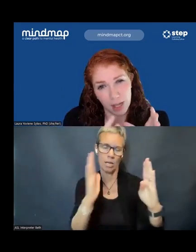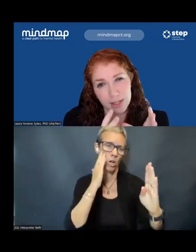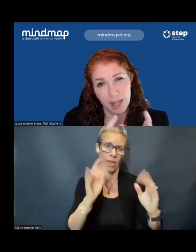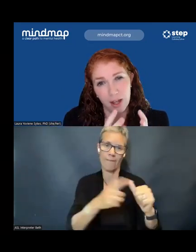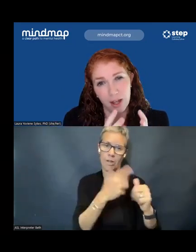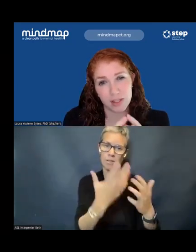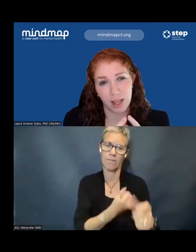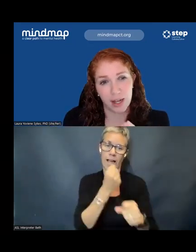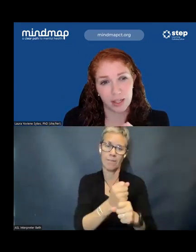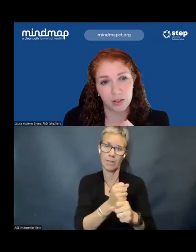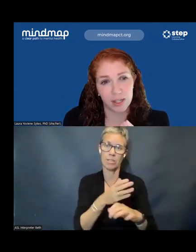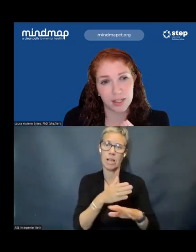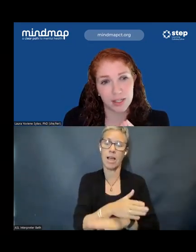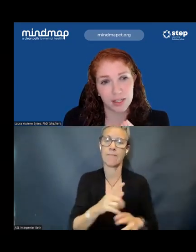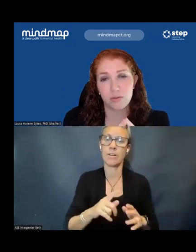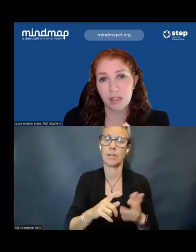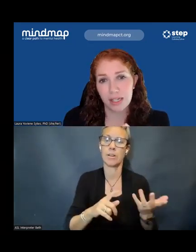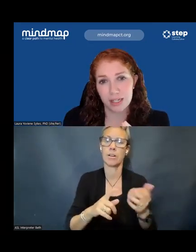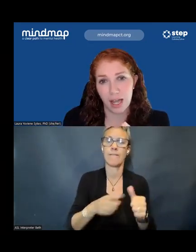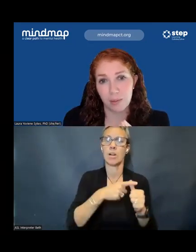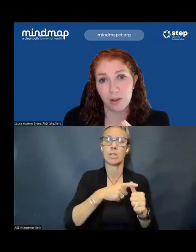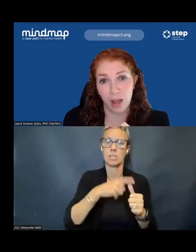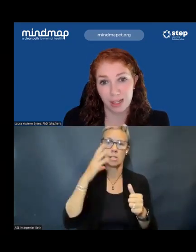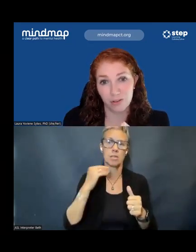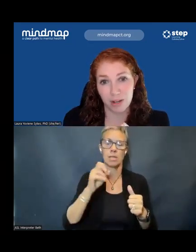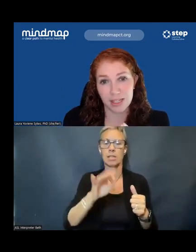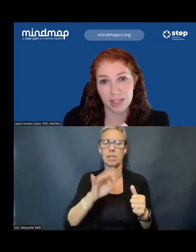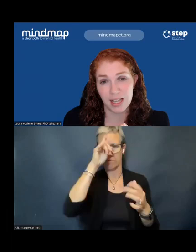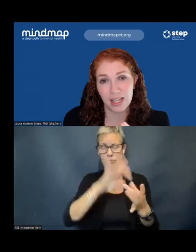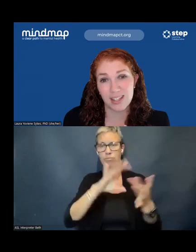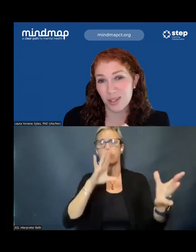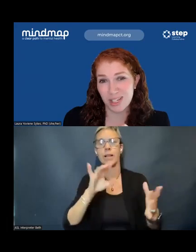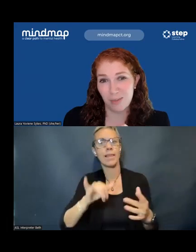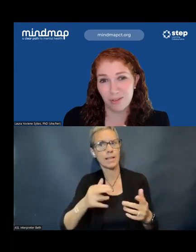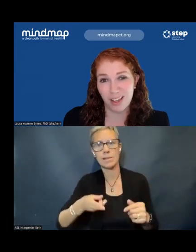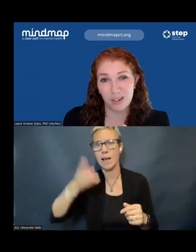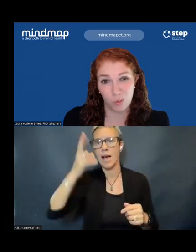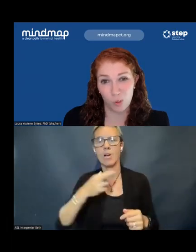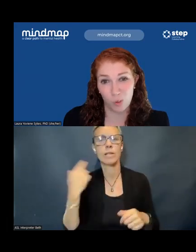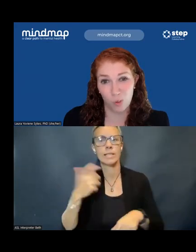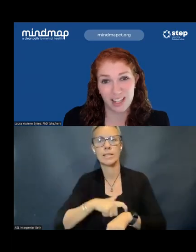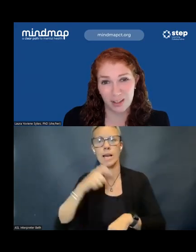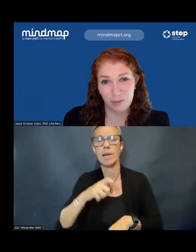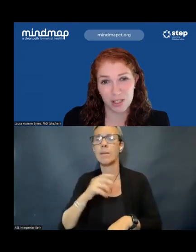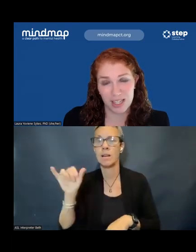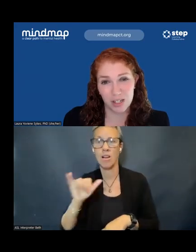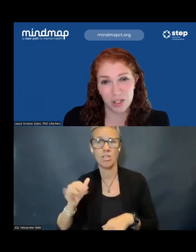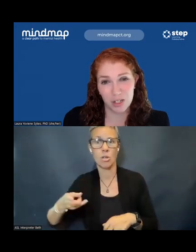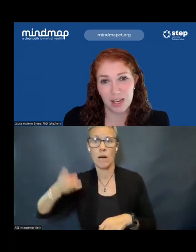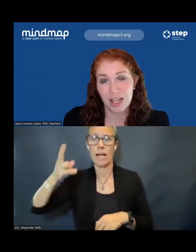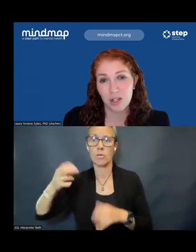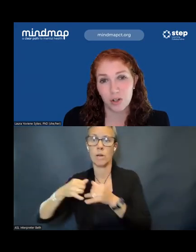since onset of a psychotic illness is really a time of heightened risk. It's also a time of heightened reward. Getting folks